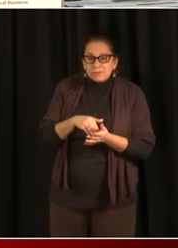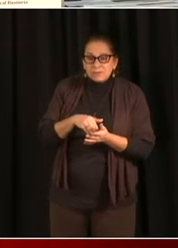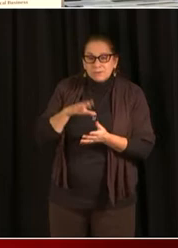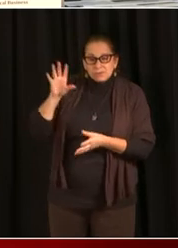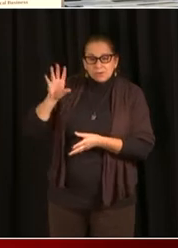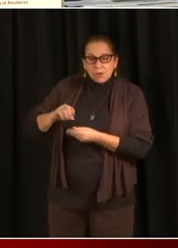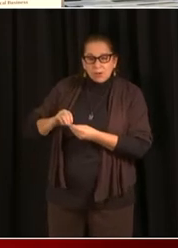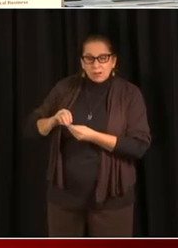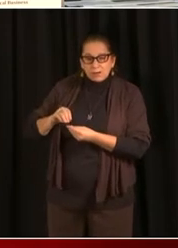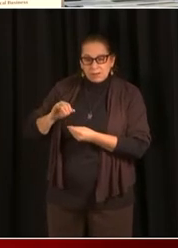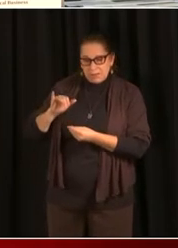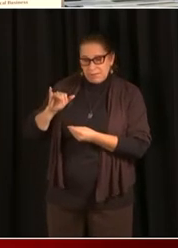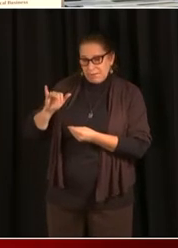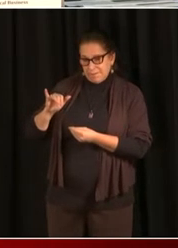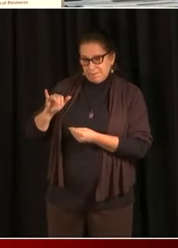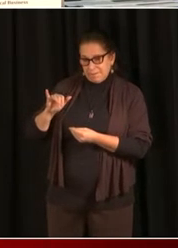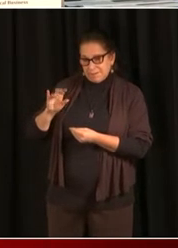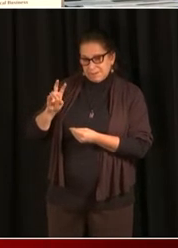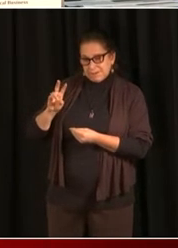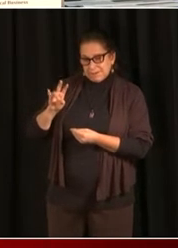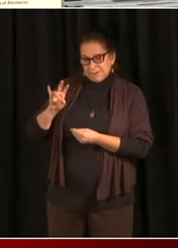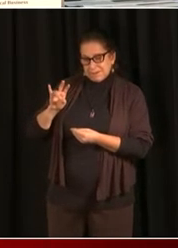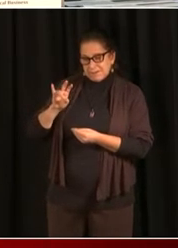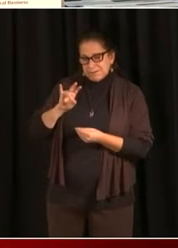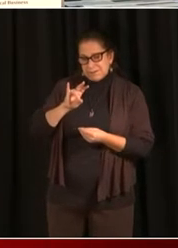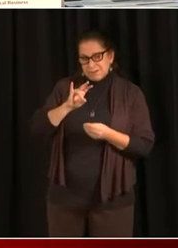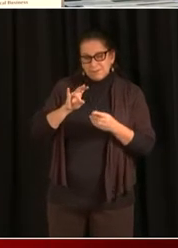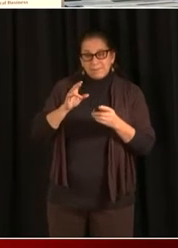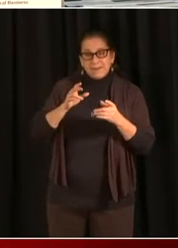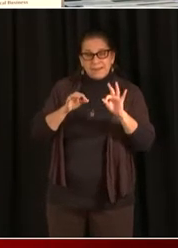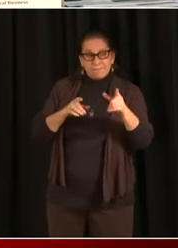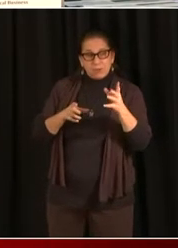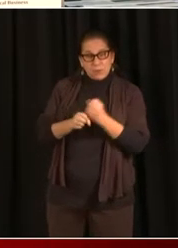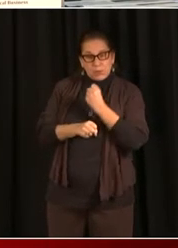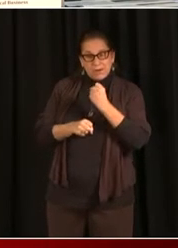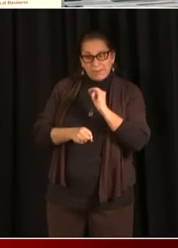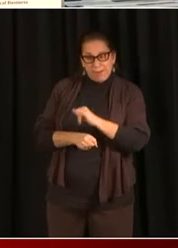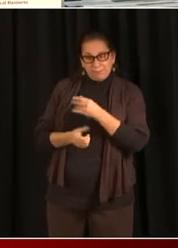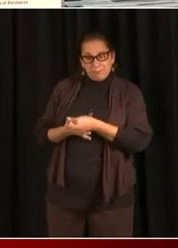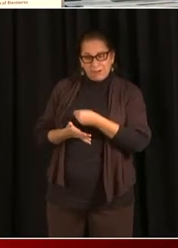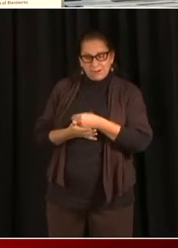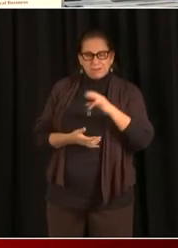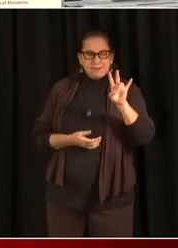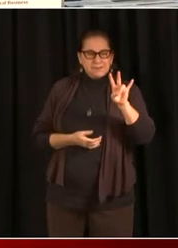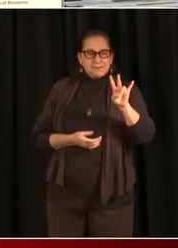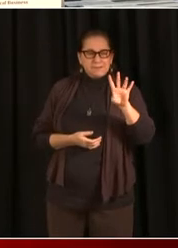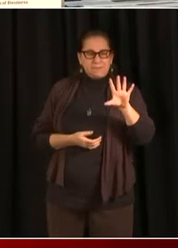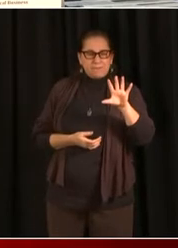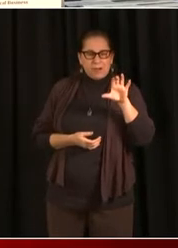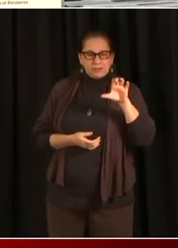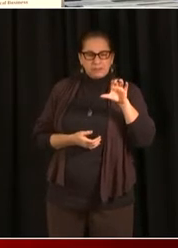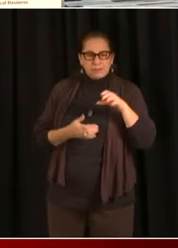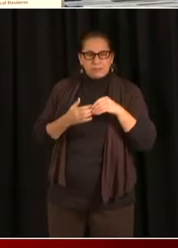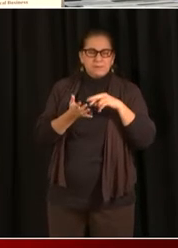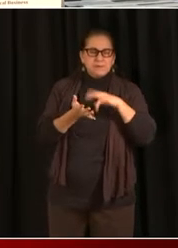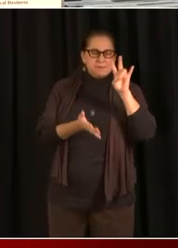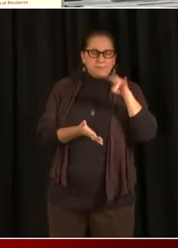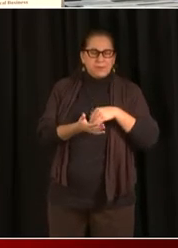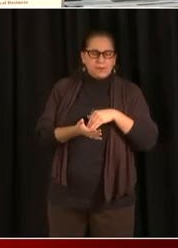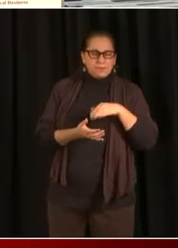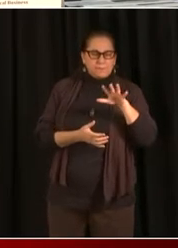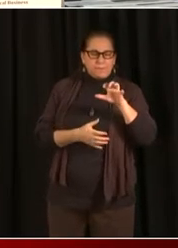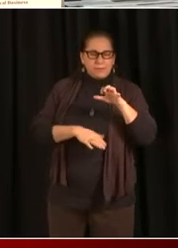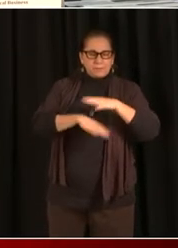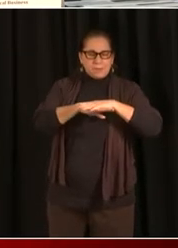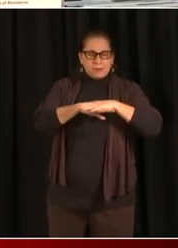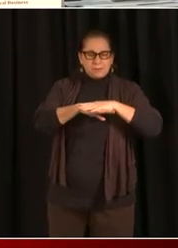grants are up to $7,500 each. So we're encouraging you to, check this out on our website, DSLBD.dc.gov.